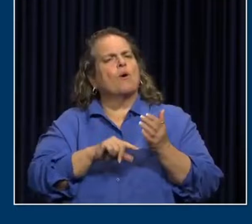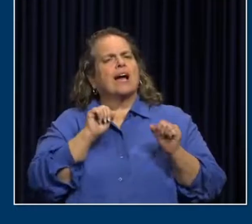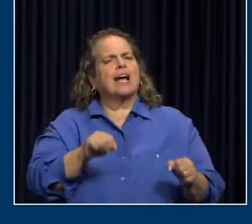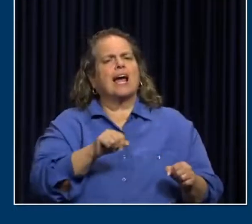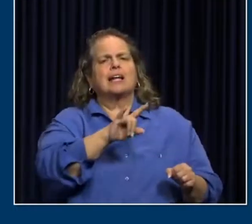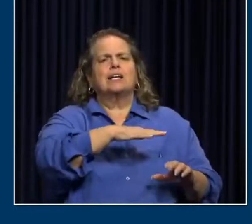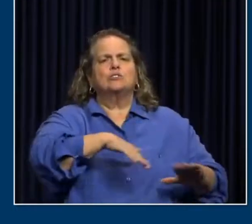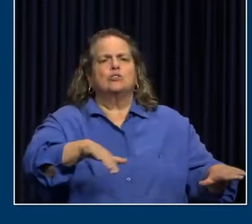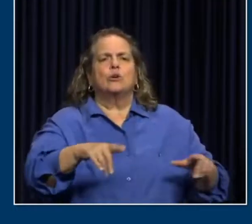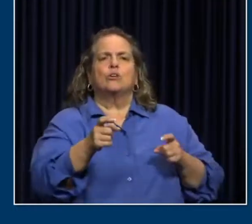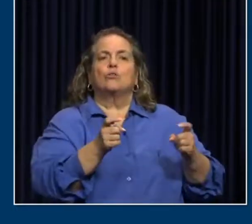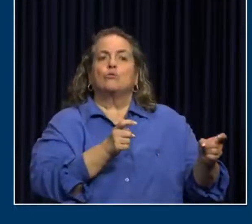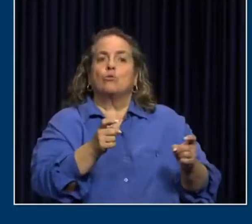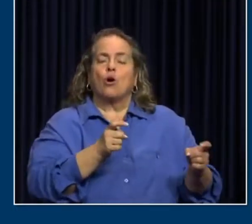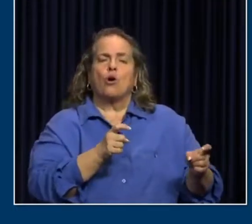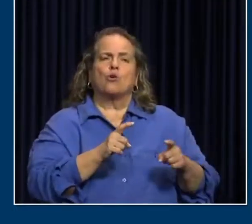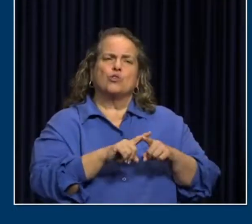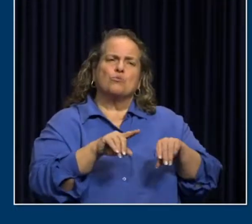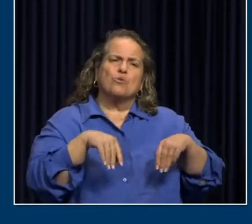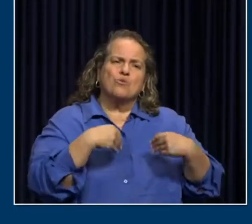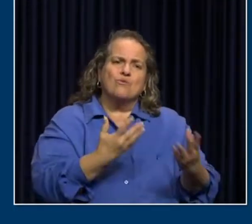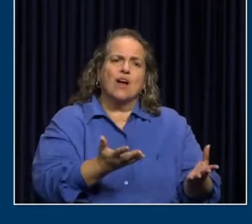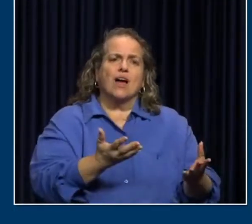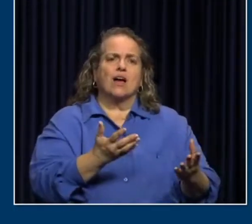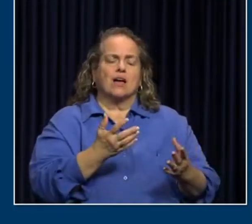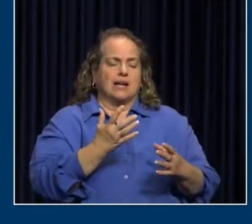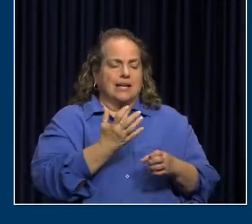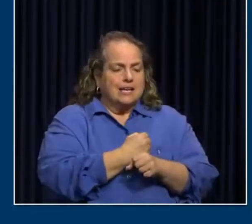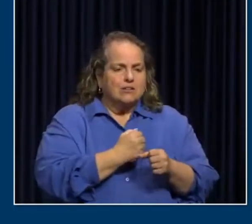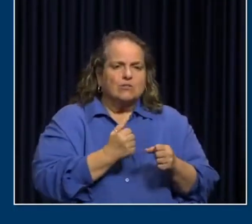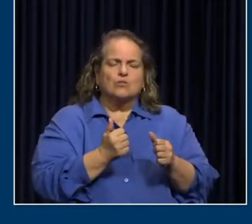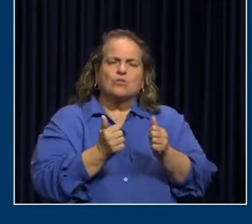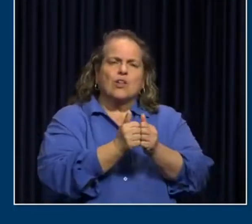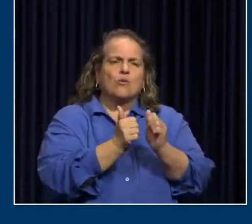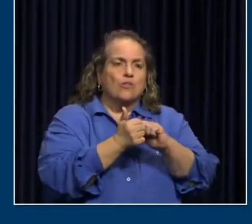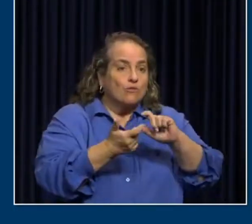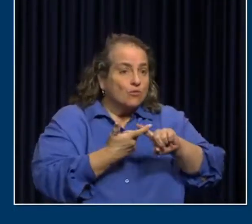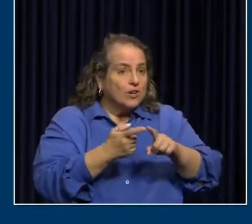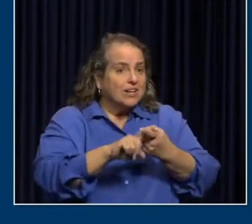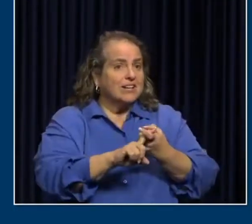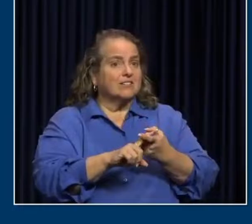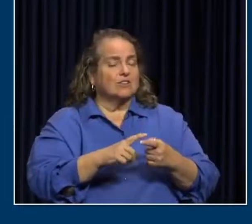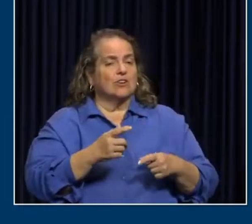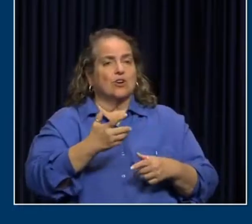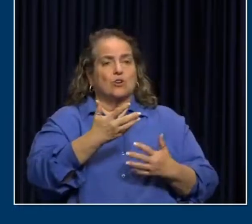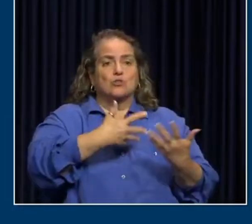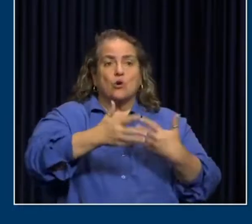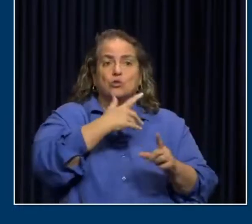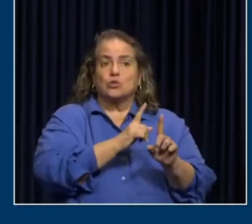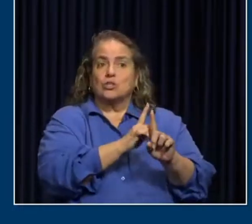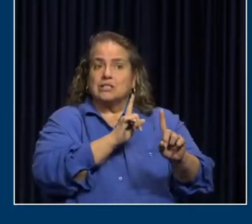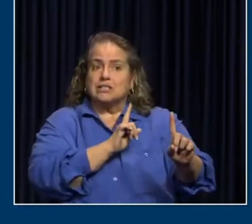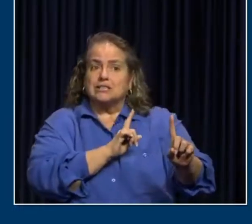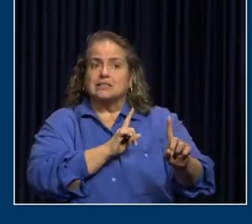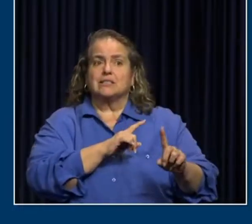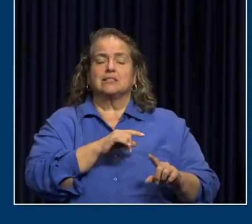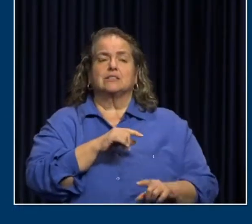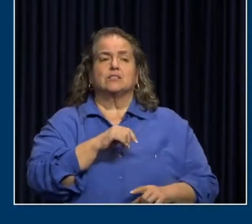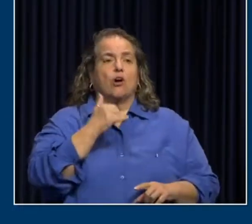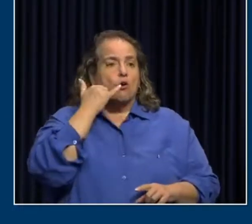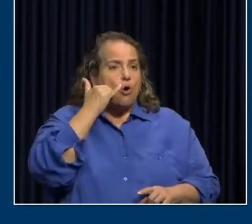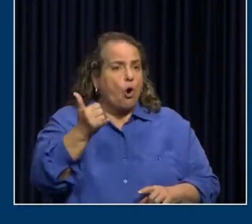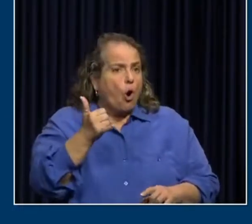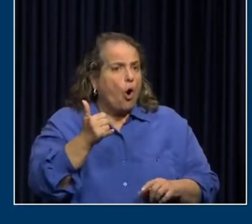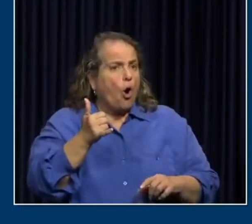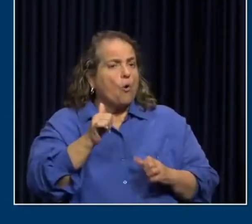to provide ways to get together with friends, maybe social distancing, do a FaceTime call with a friend of theirs or